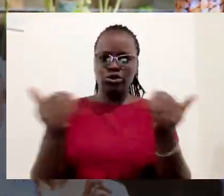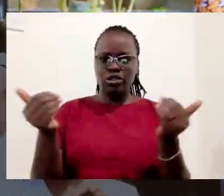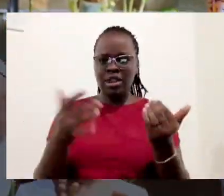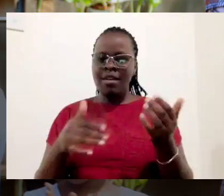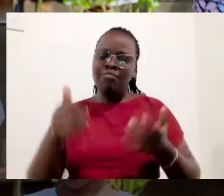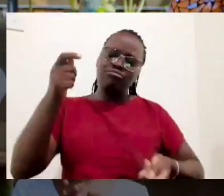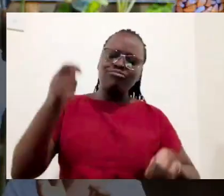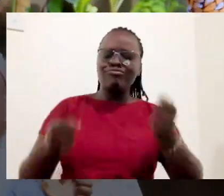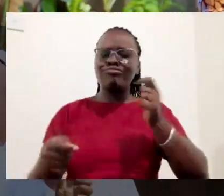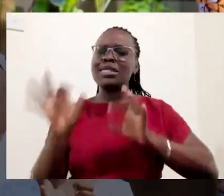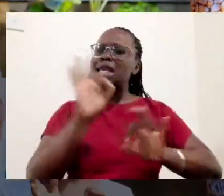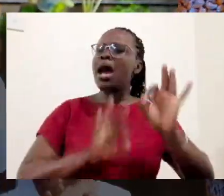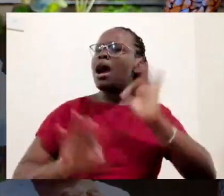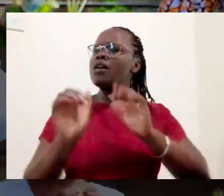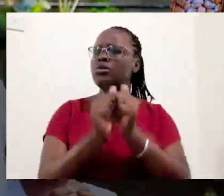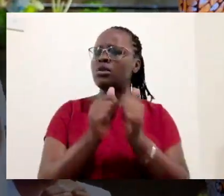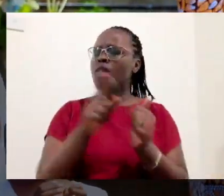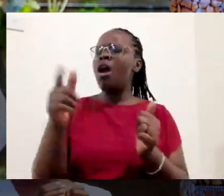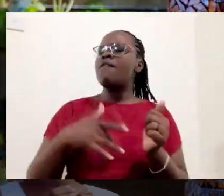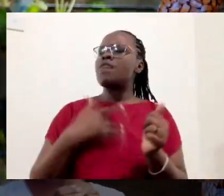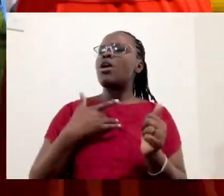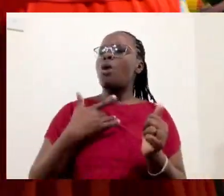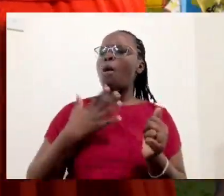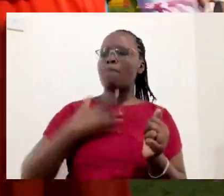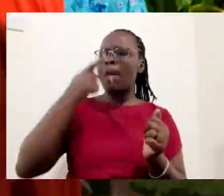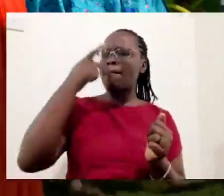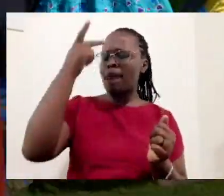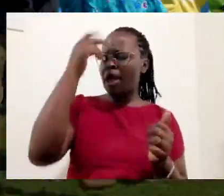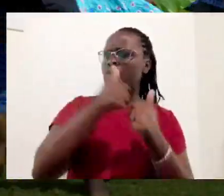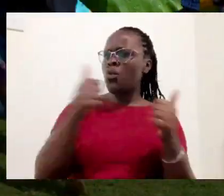naye. Ukicheza naye ndio anakuwa na ile courage ya kukwambia hata mambo yake ya ndani.